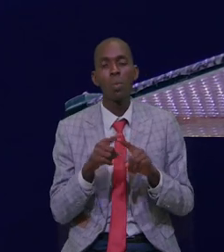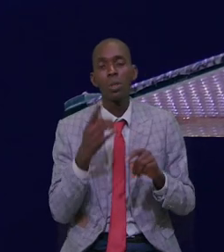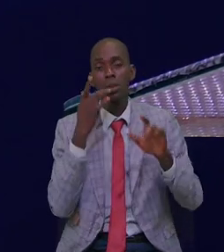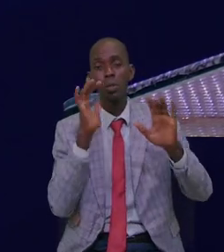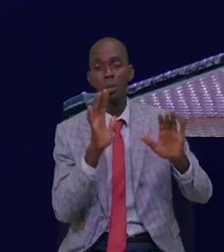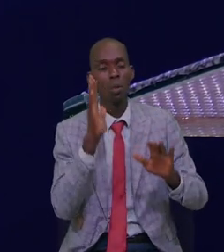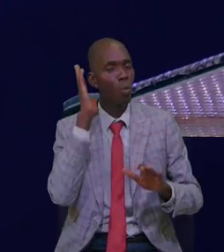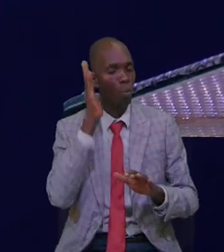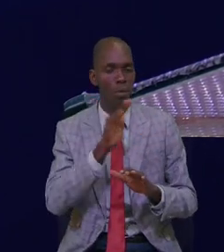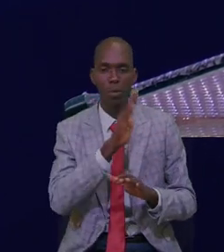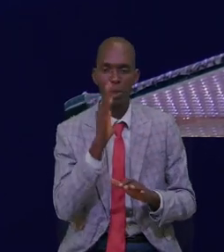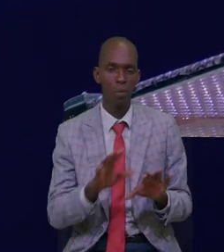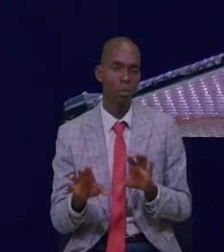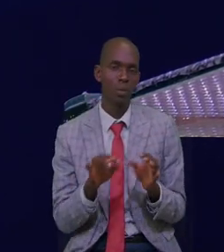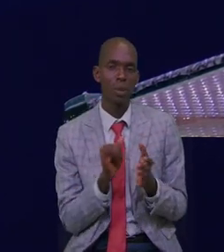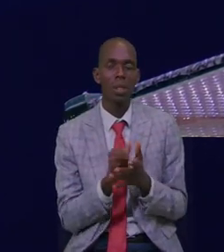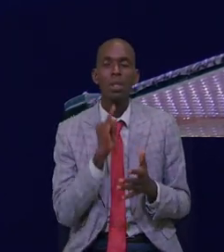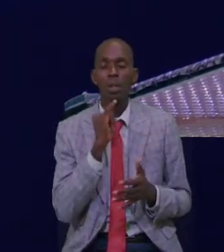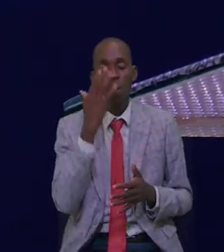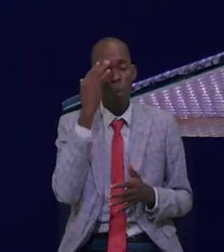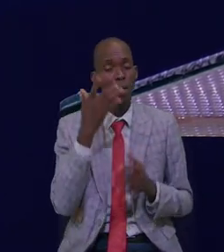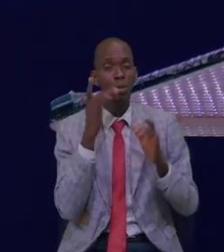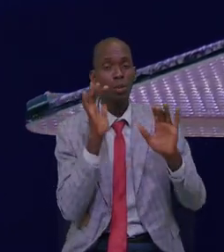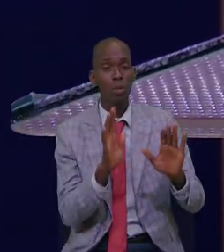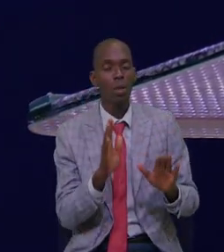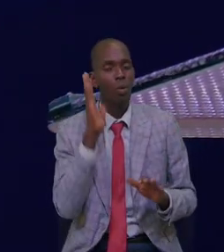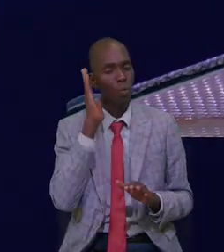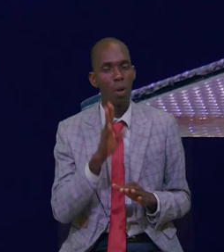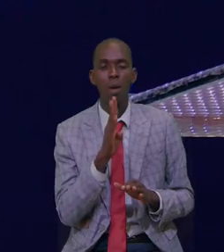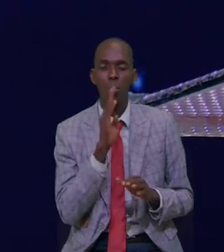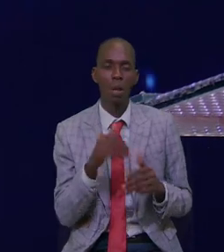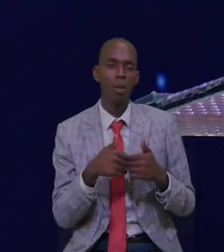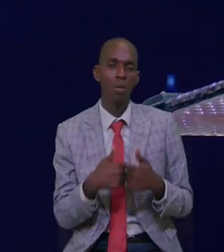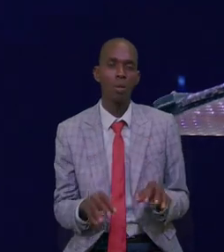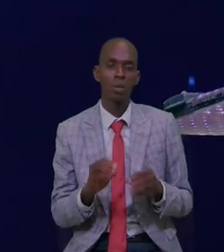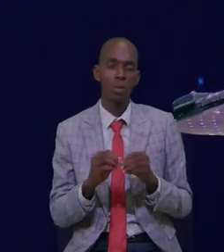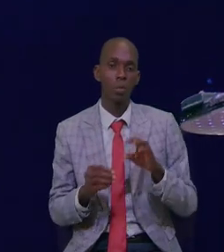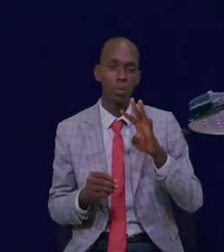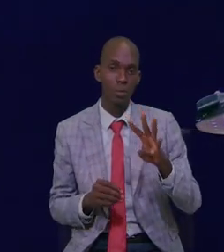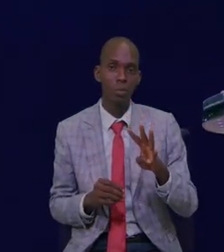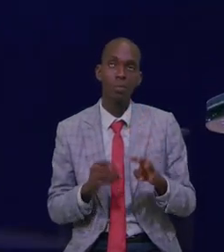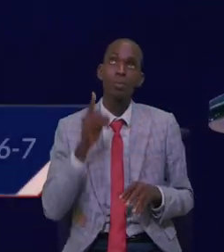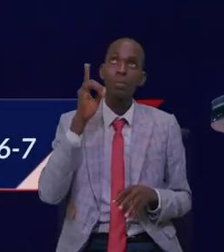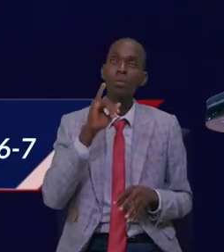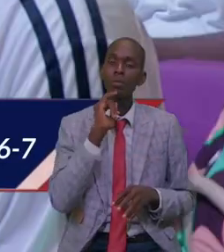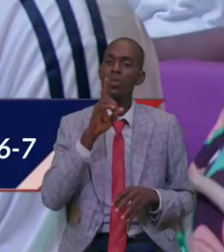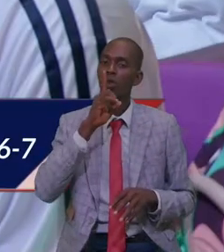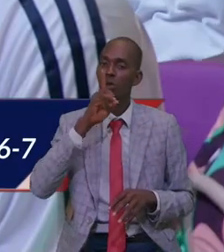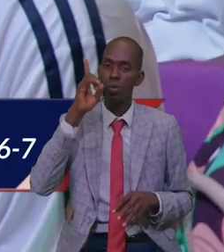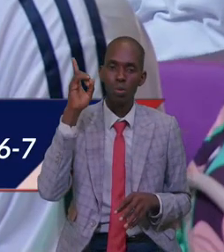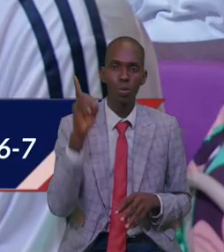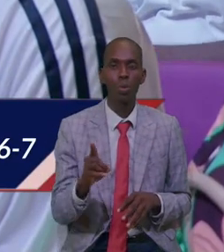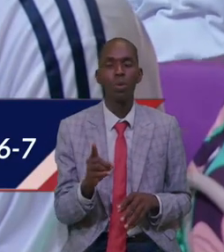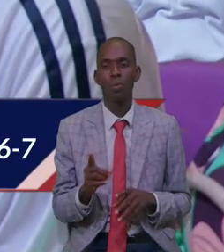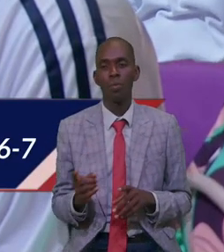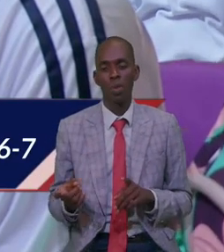is why they will be lost. Number four now, the sure cornerstone. The sure